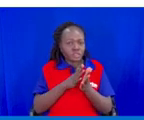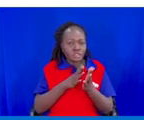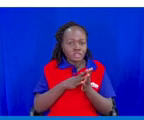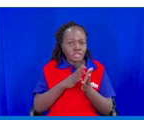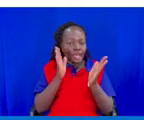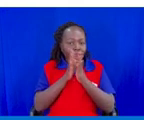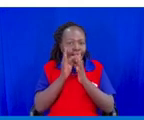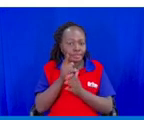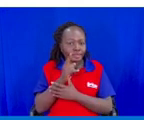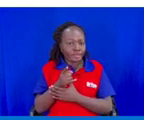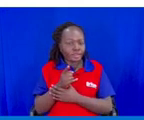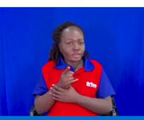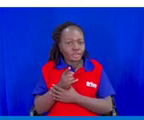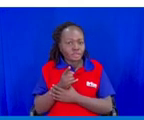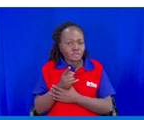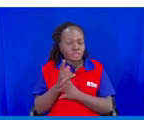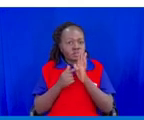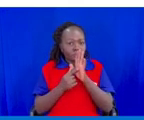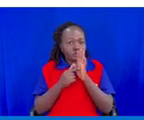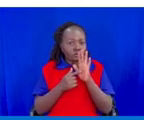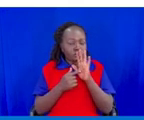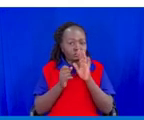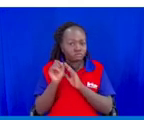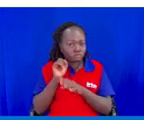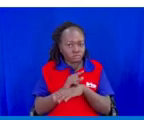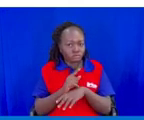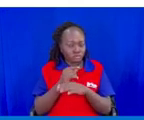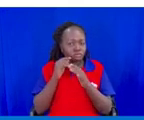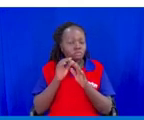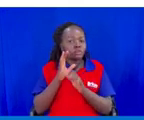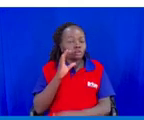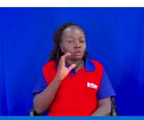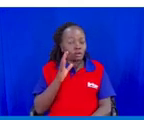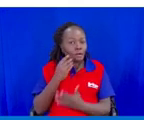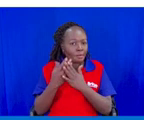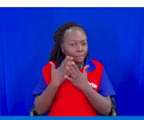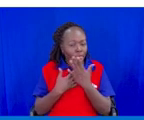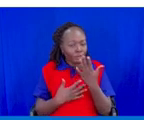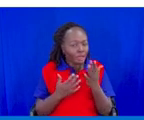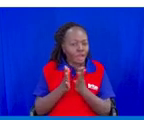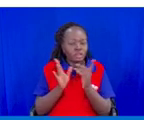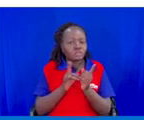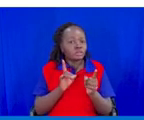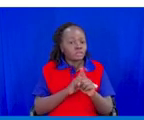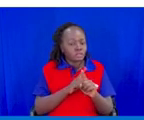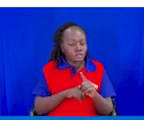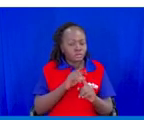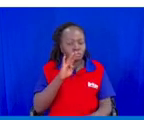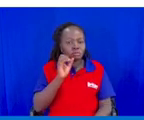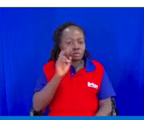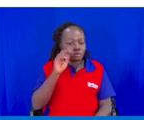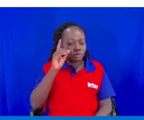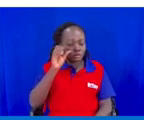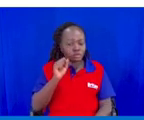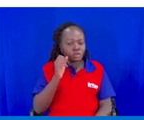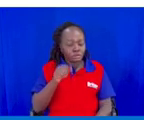This T-bills, deposits, commercial papers, and short-term bonds. You can see